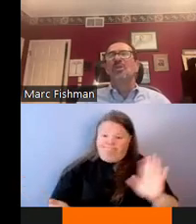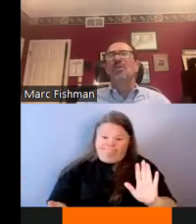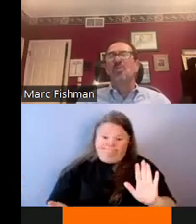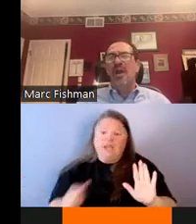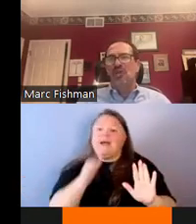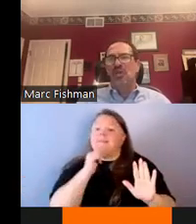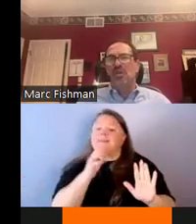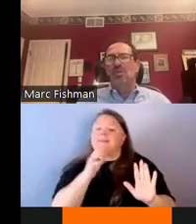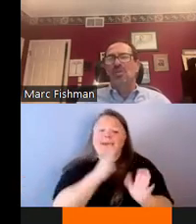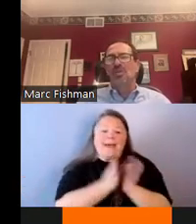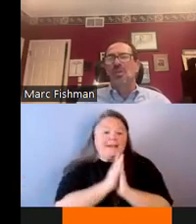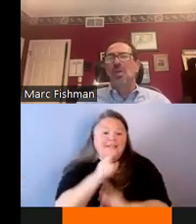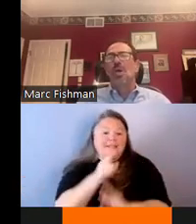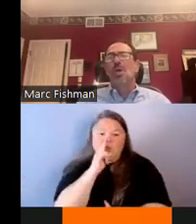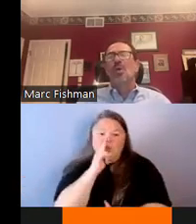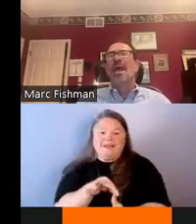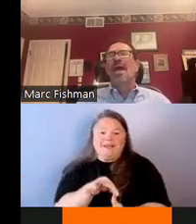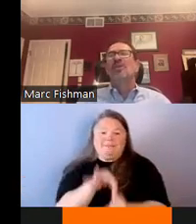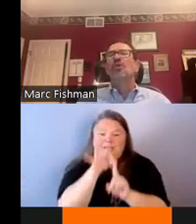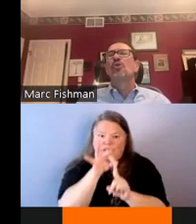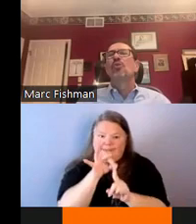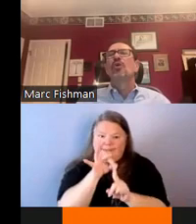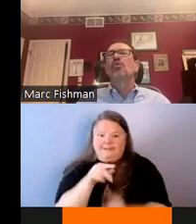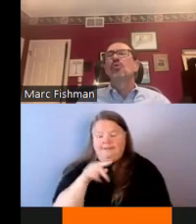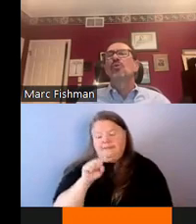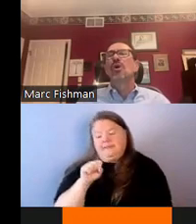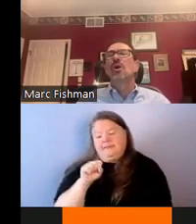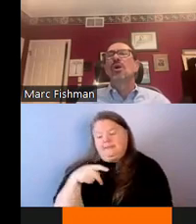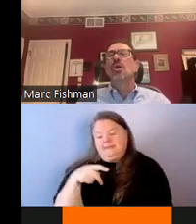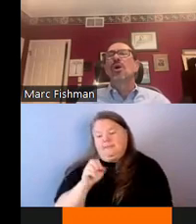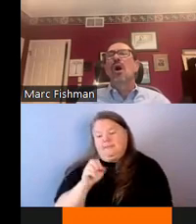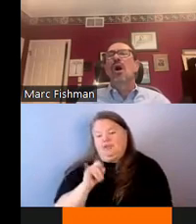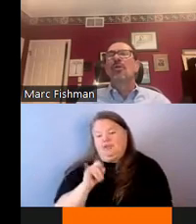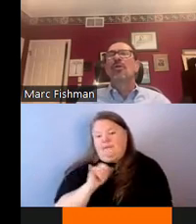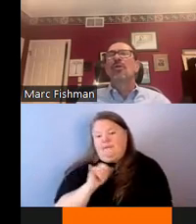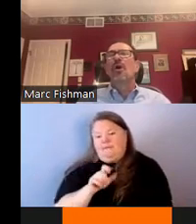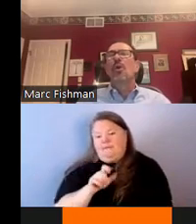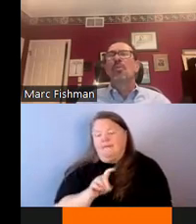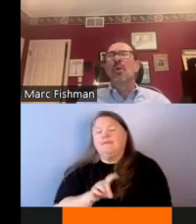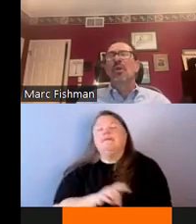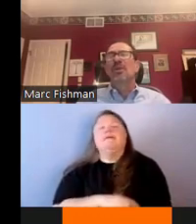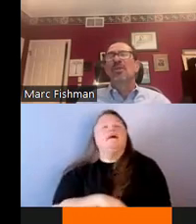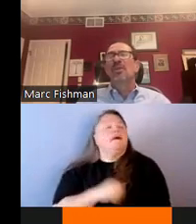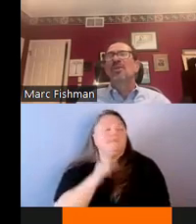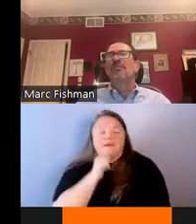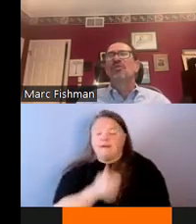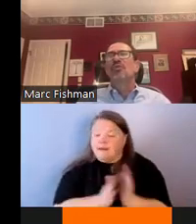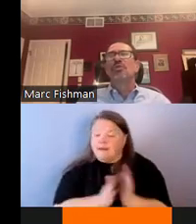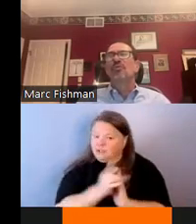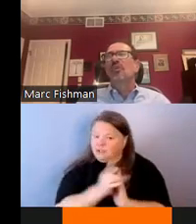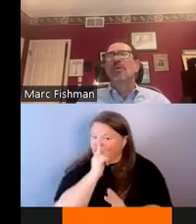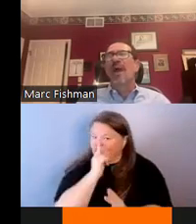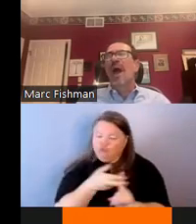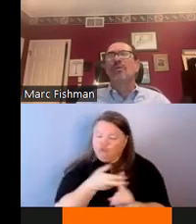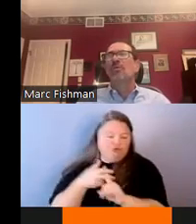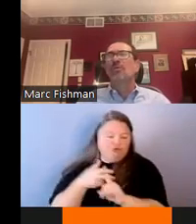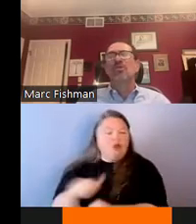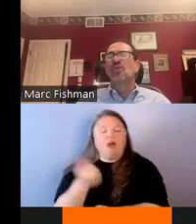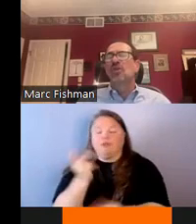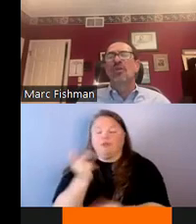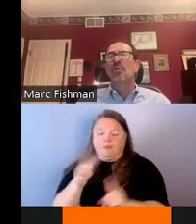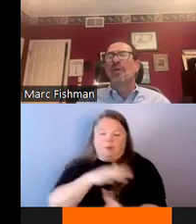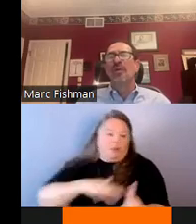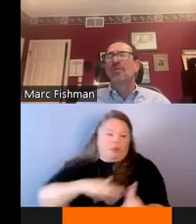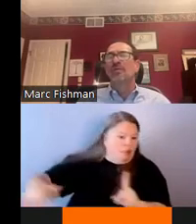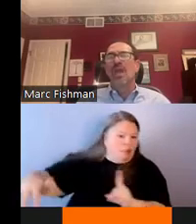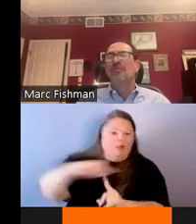not asking you to be specialists. We're not asking you to recruit other opioid addicted individuals from around